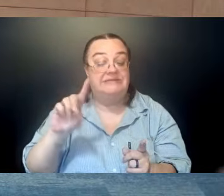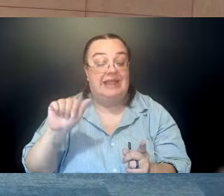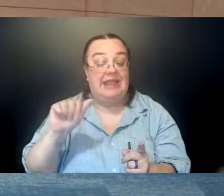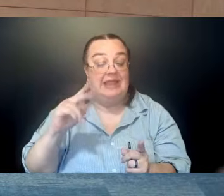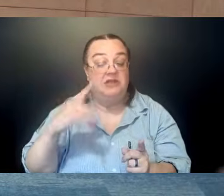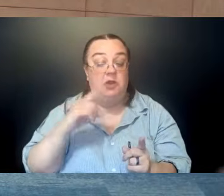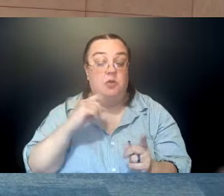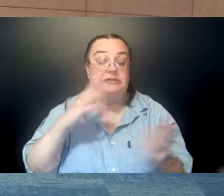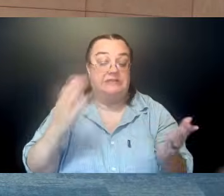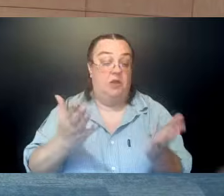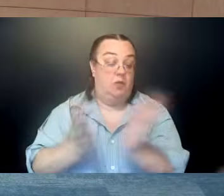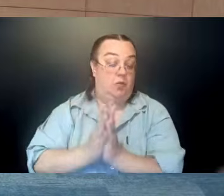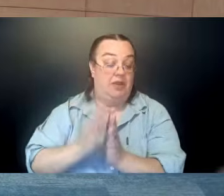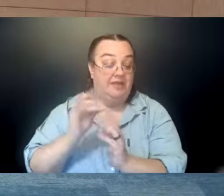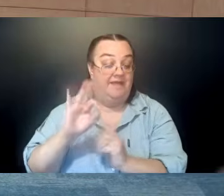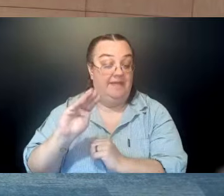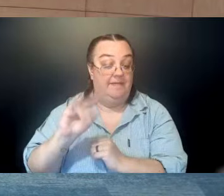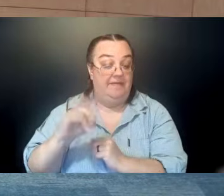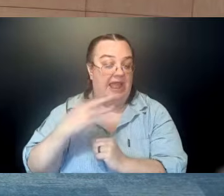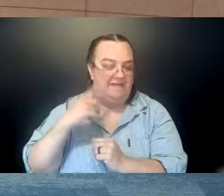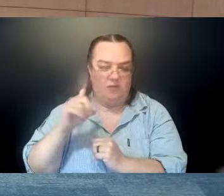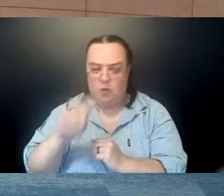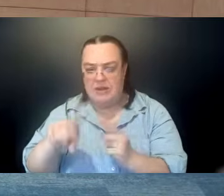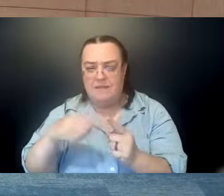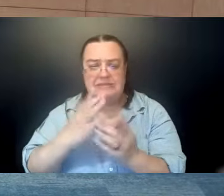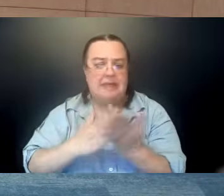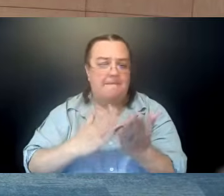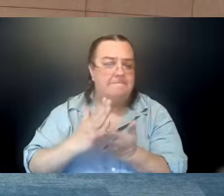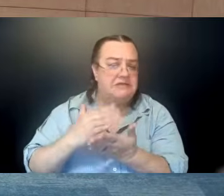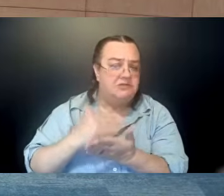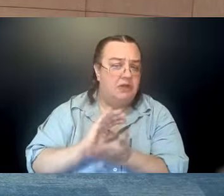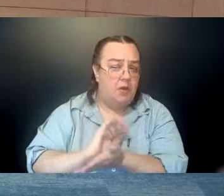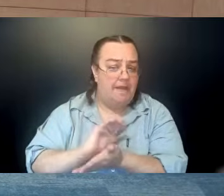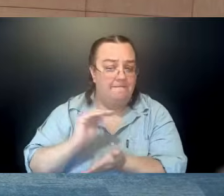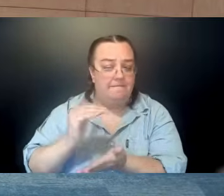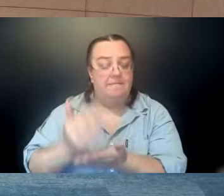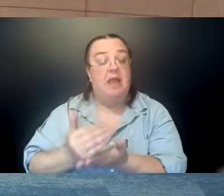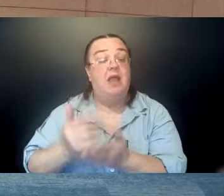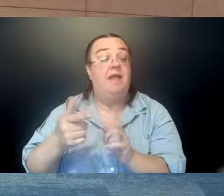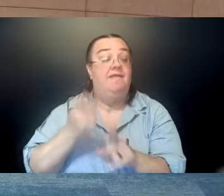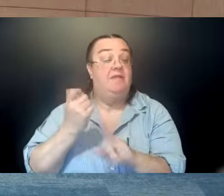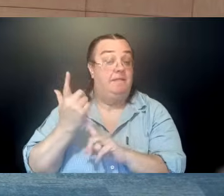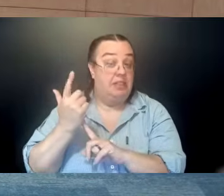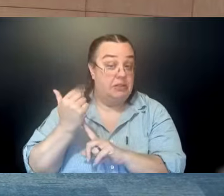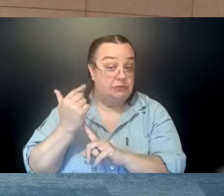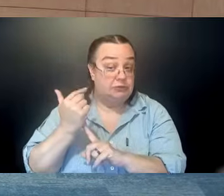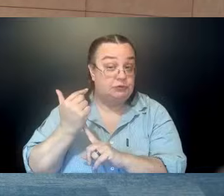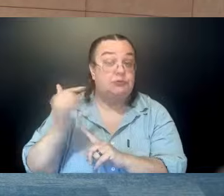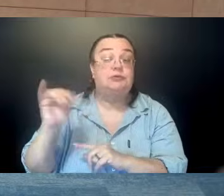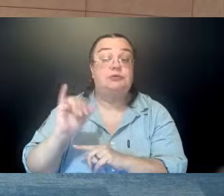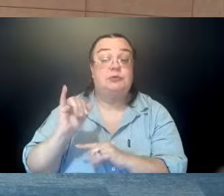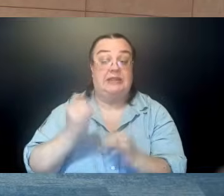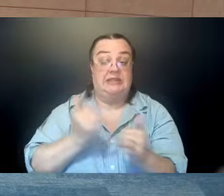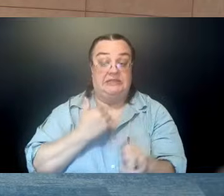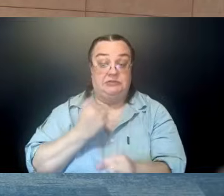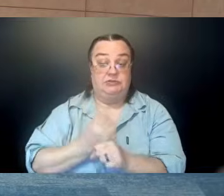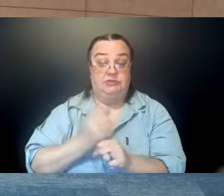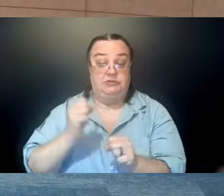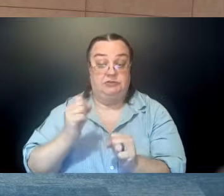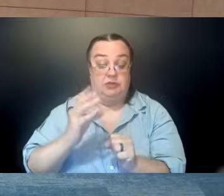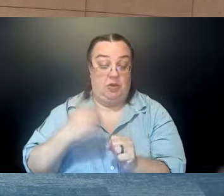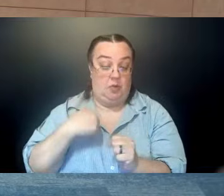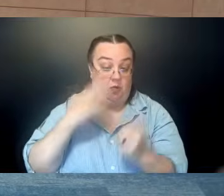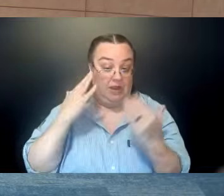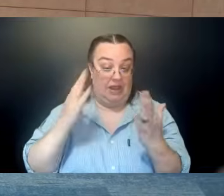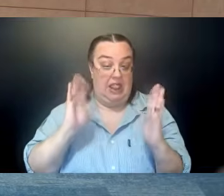there was some question about some budgetary amounts from last year as well as this year. So I will